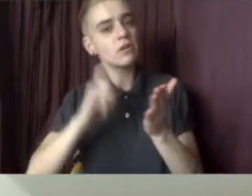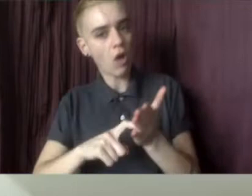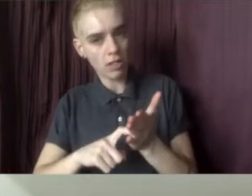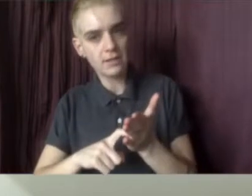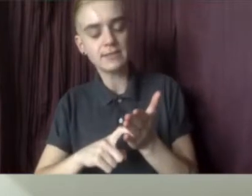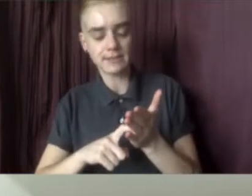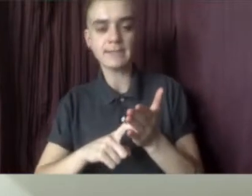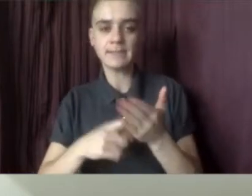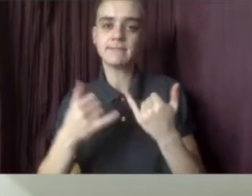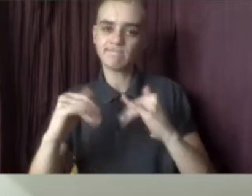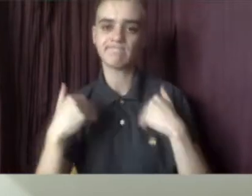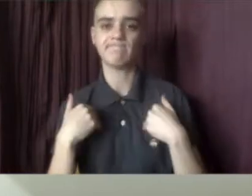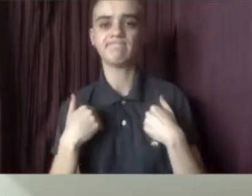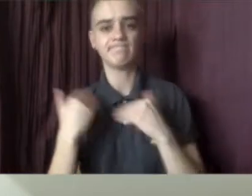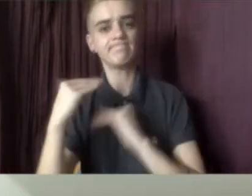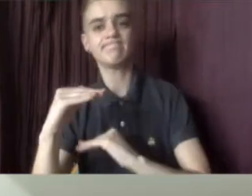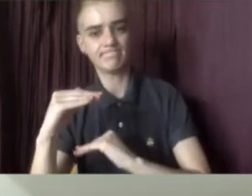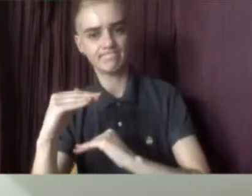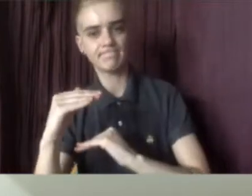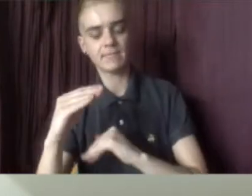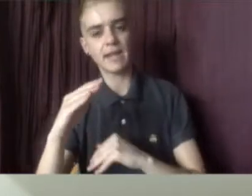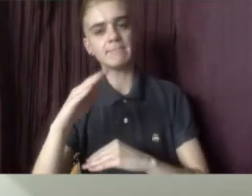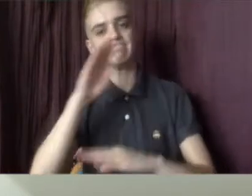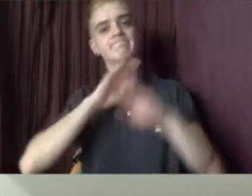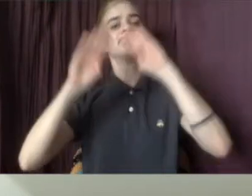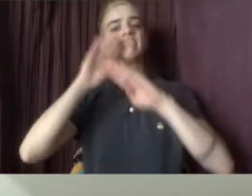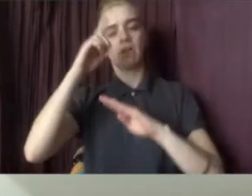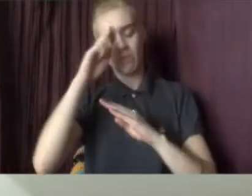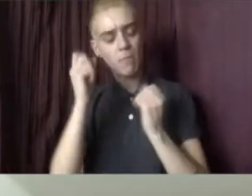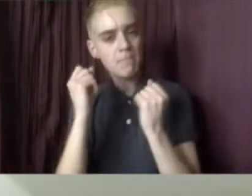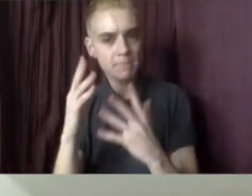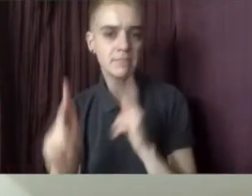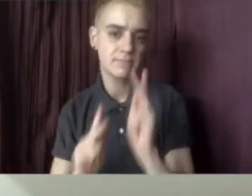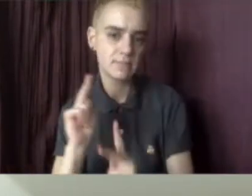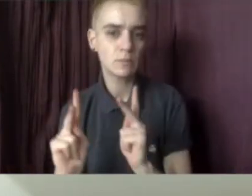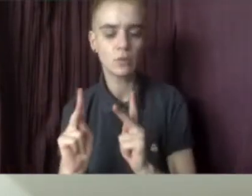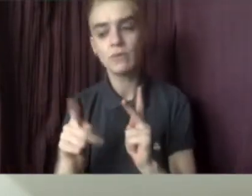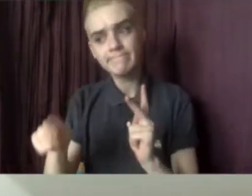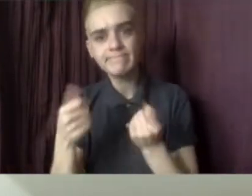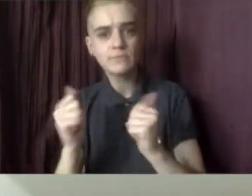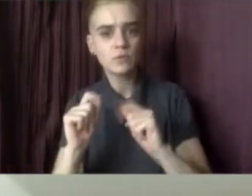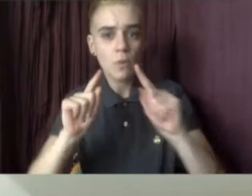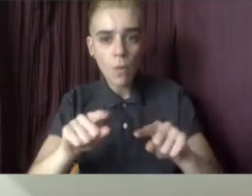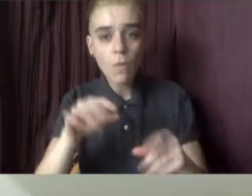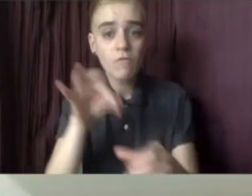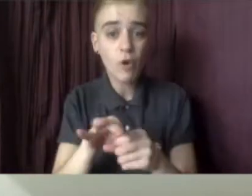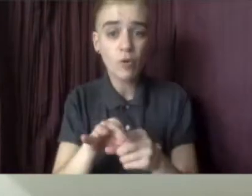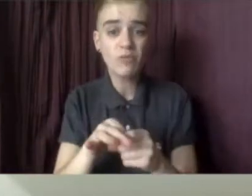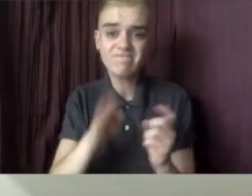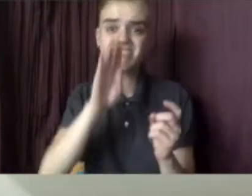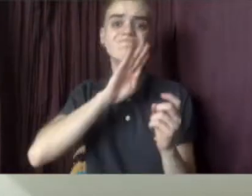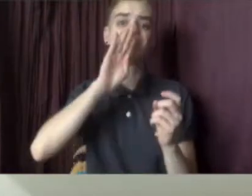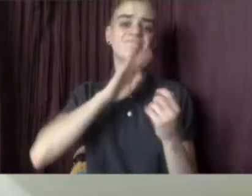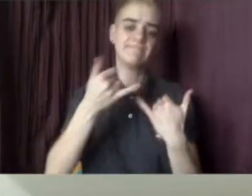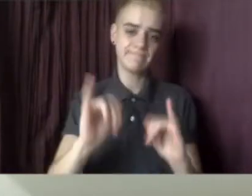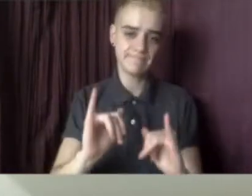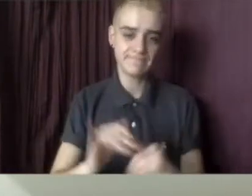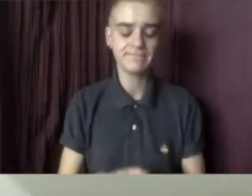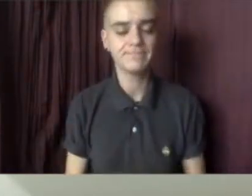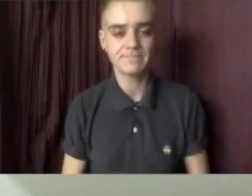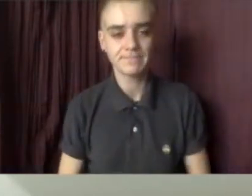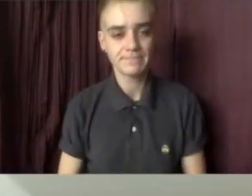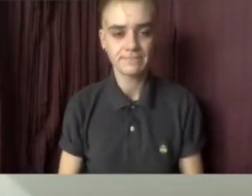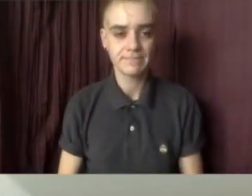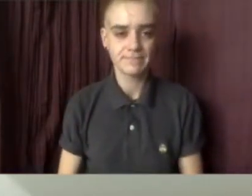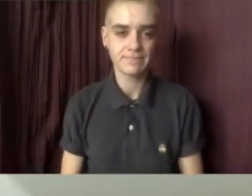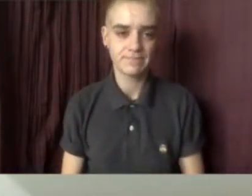So enough for me. I want to turn to our panelists, and we'll begin with you, Sister Quincy, asking a fairly broad question.